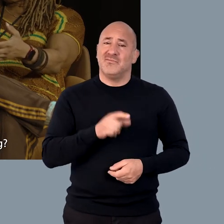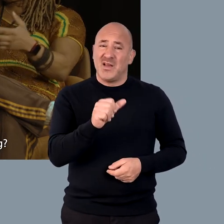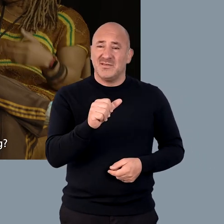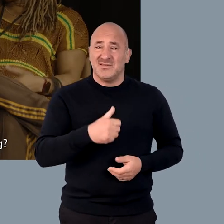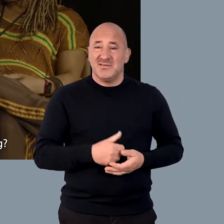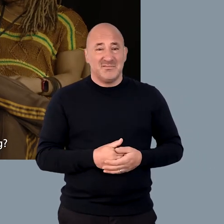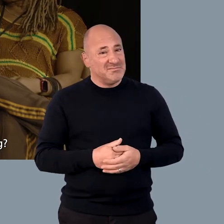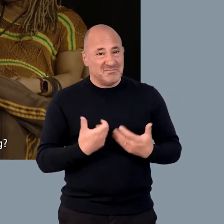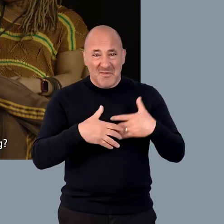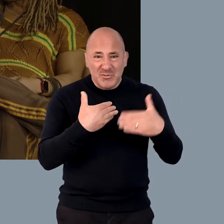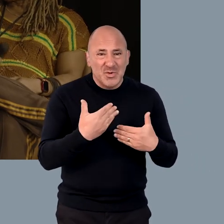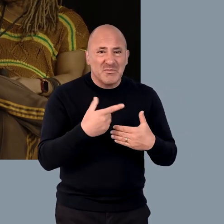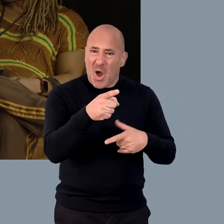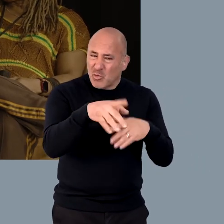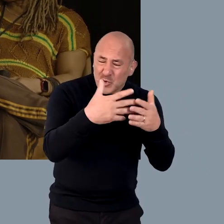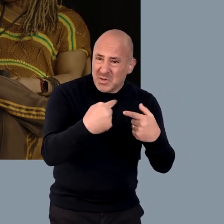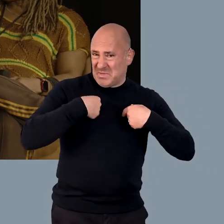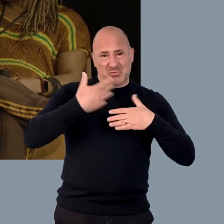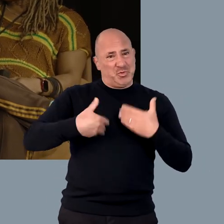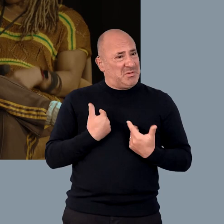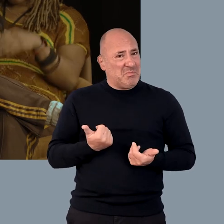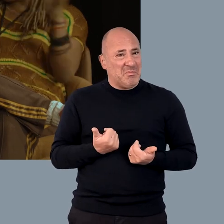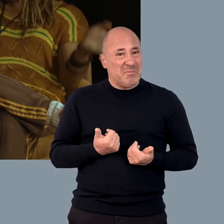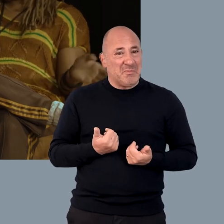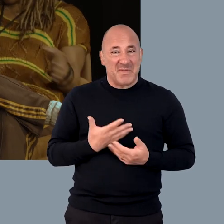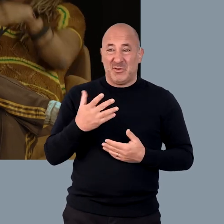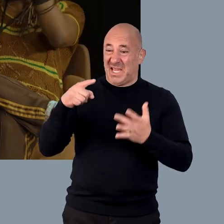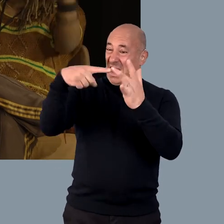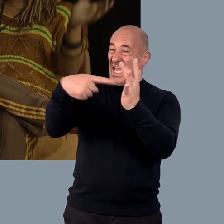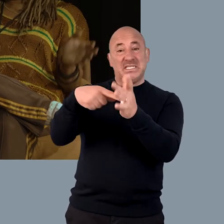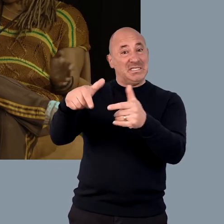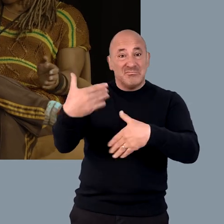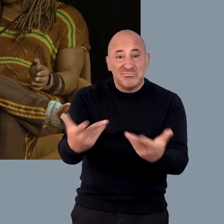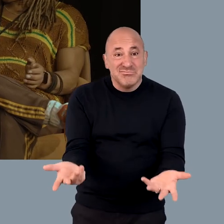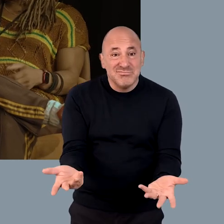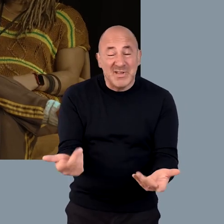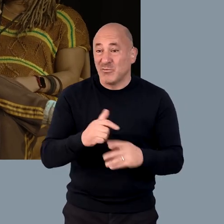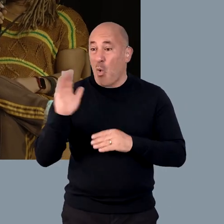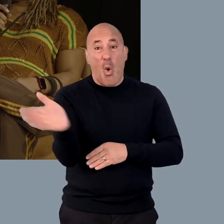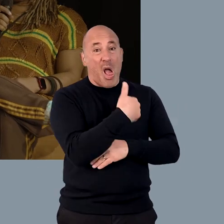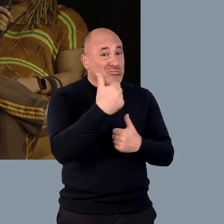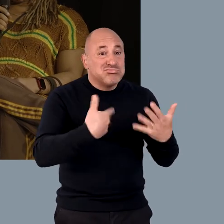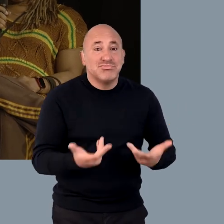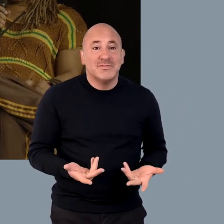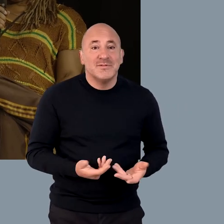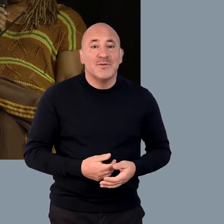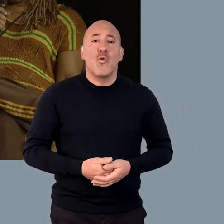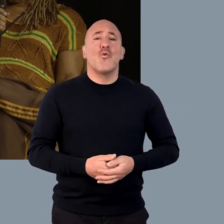Absolutely, and yeah, how are we doing? How are you doing? How am I doing? How's it doing? How's it all doing? Oh